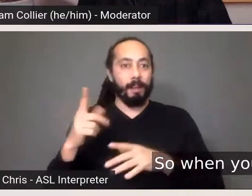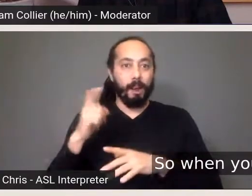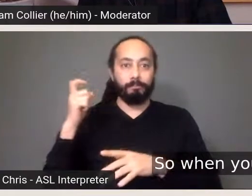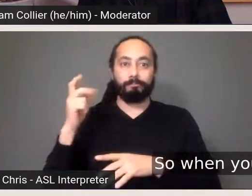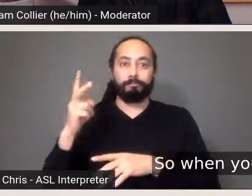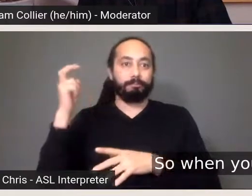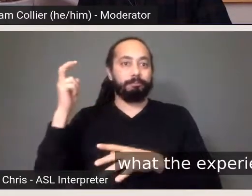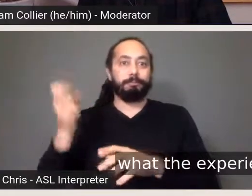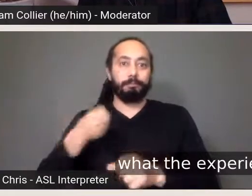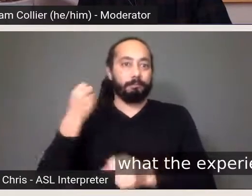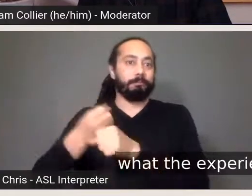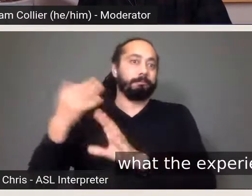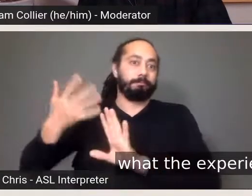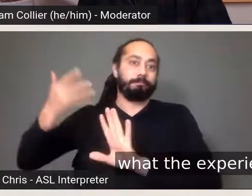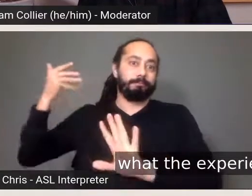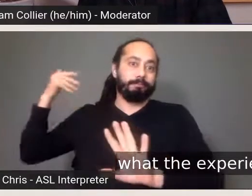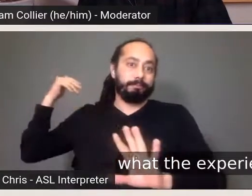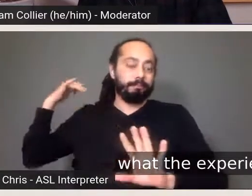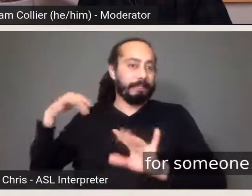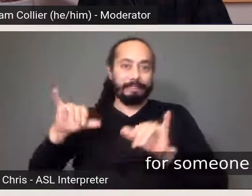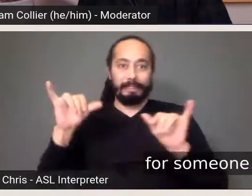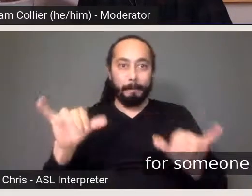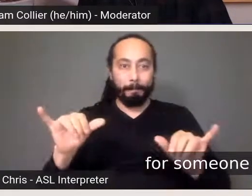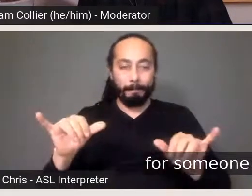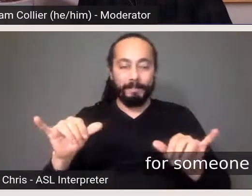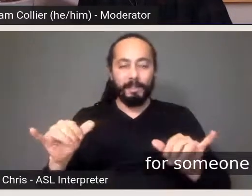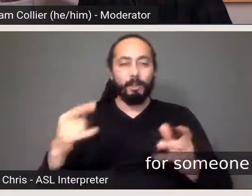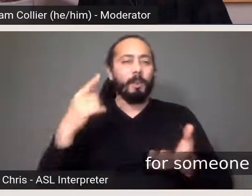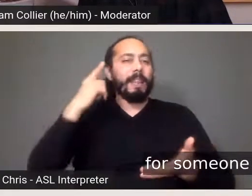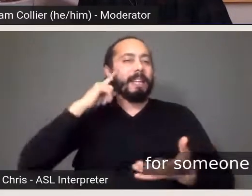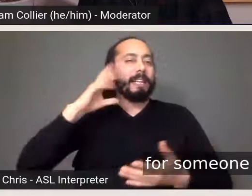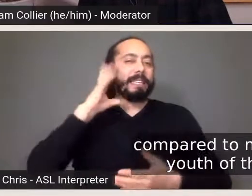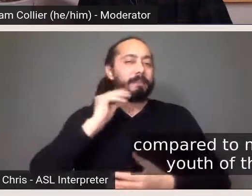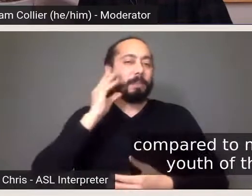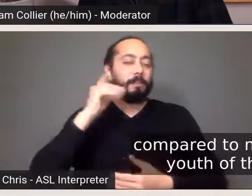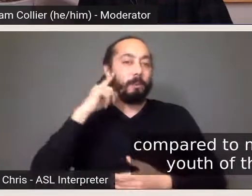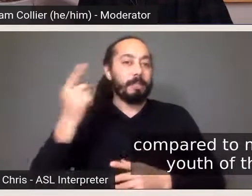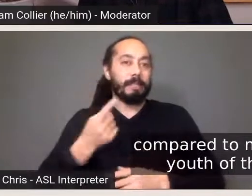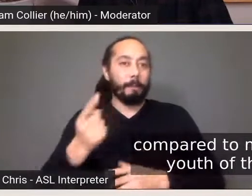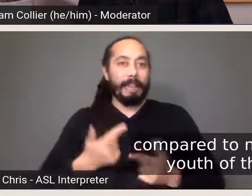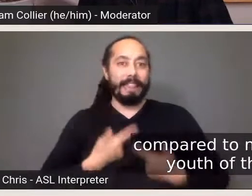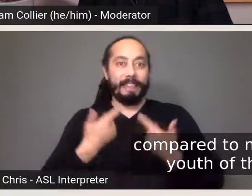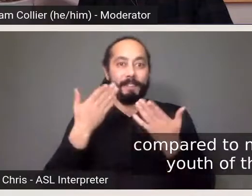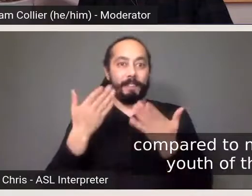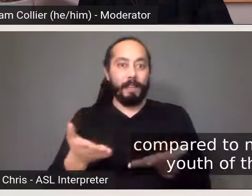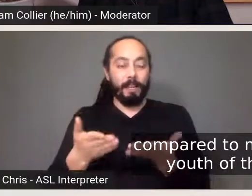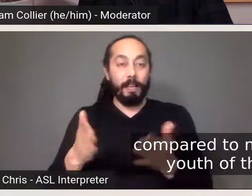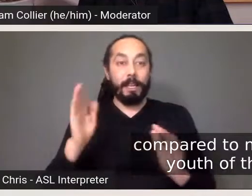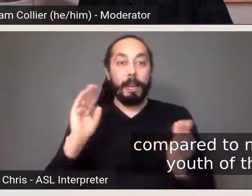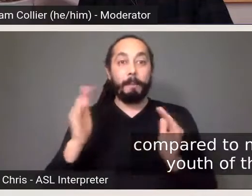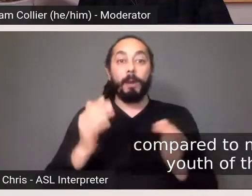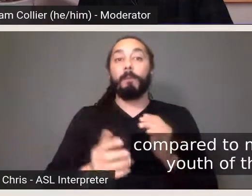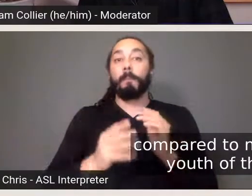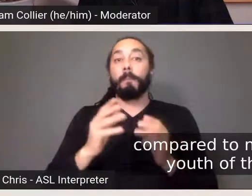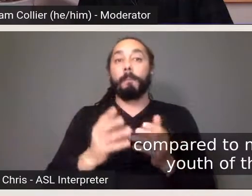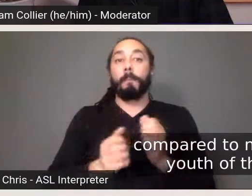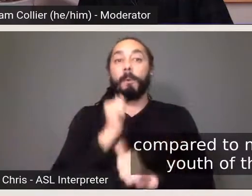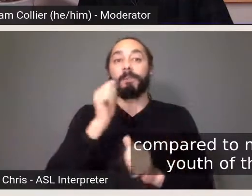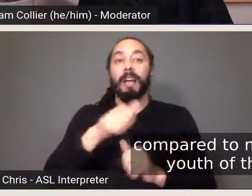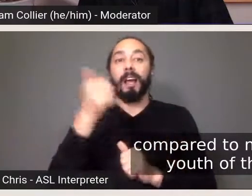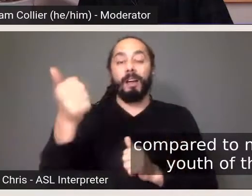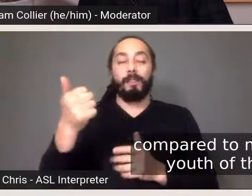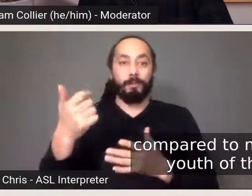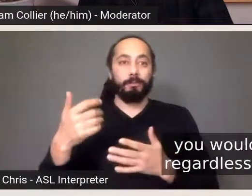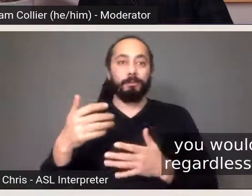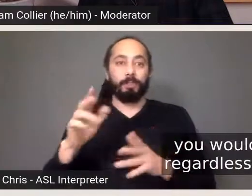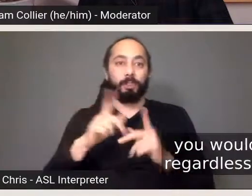at what the experiences may have been for someone living in Onomichi compared to most other Japanese youth of the post-war